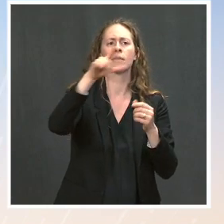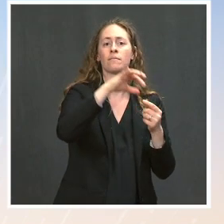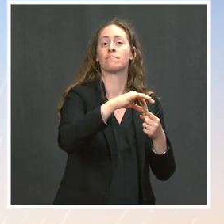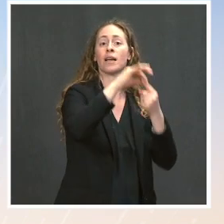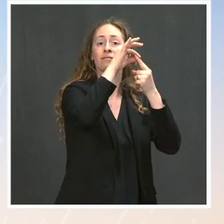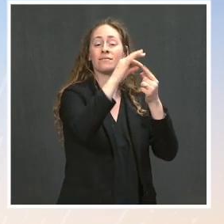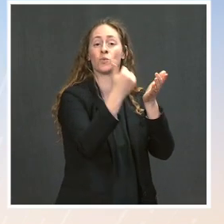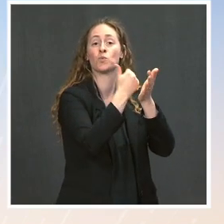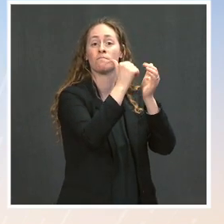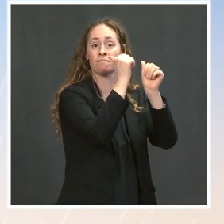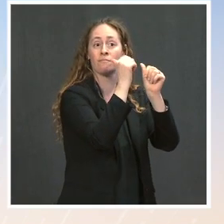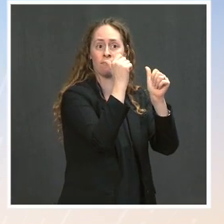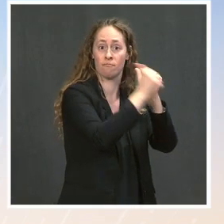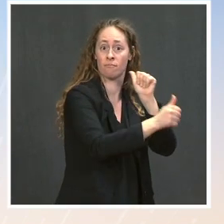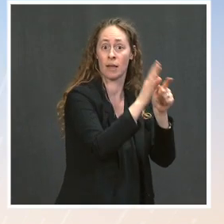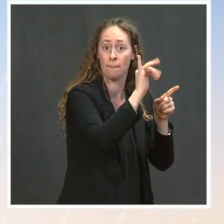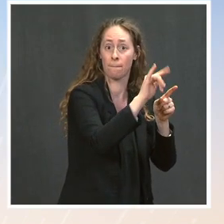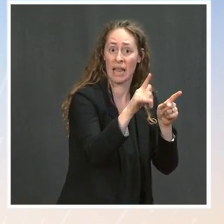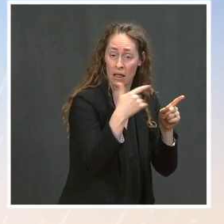your outreach to